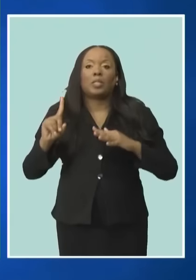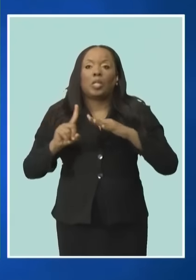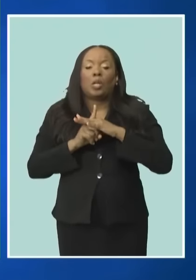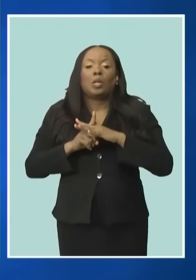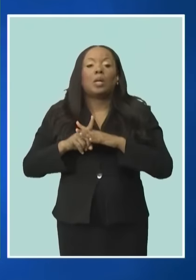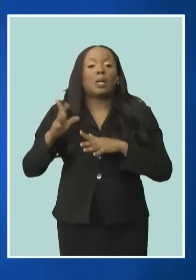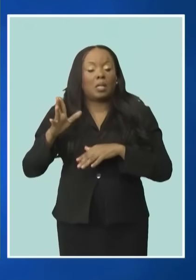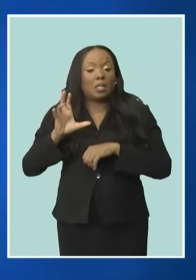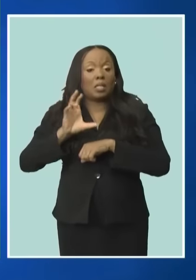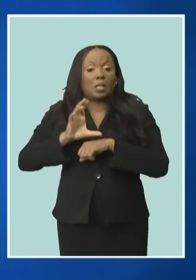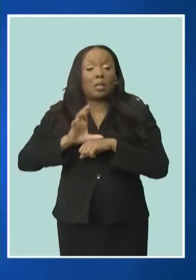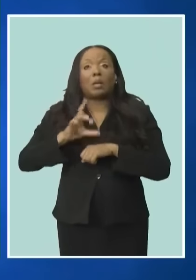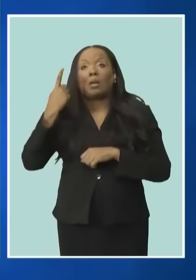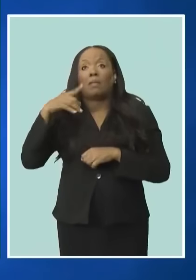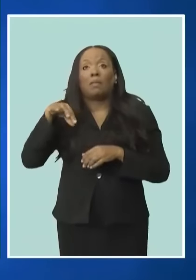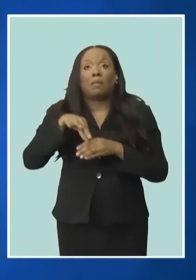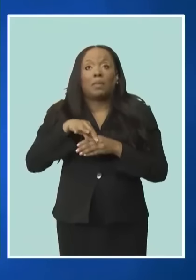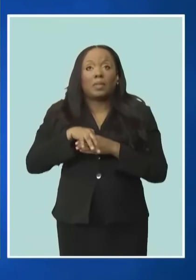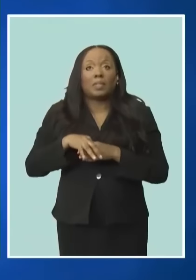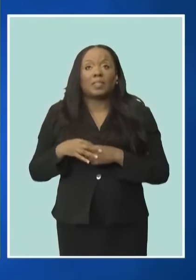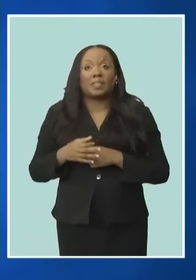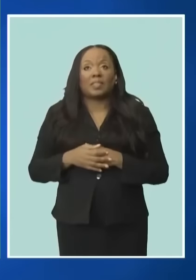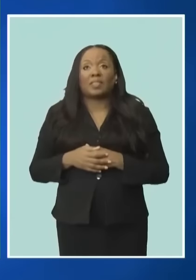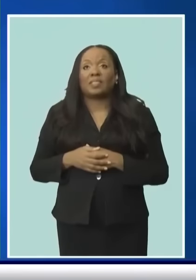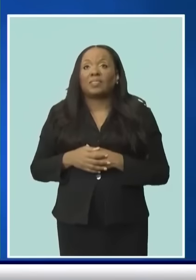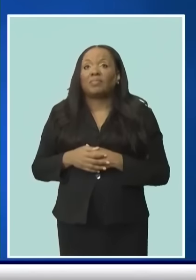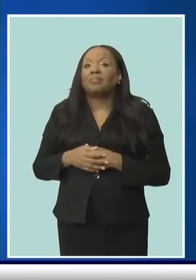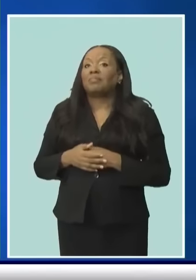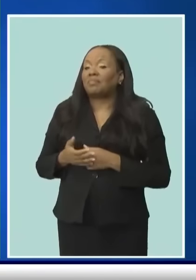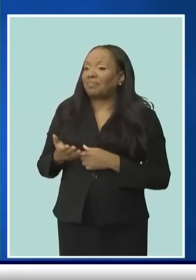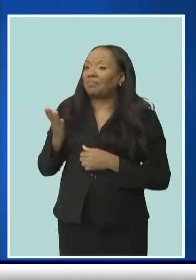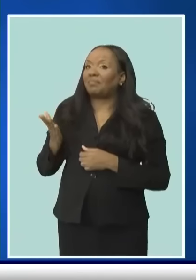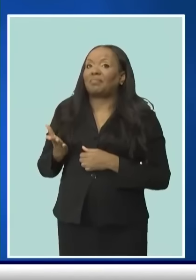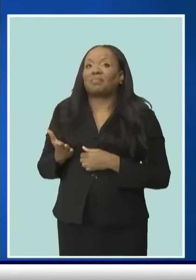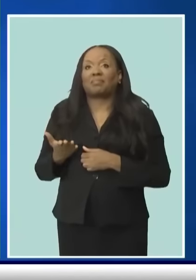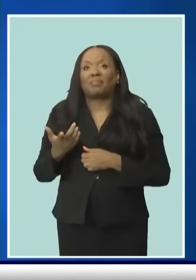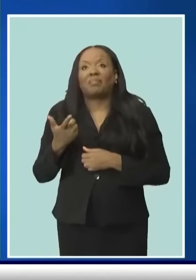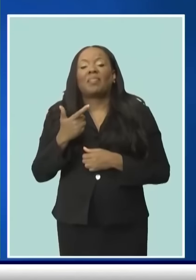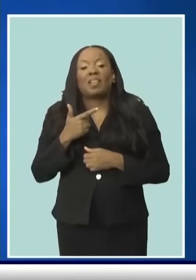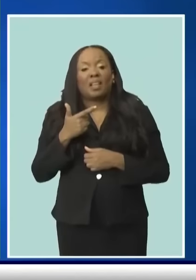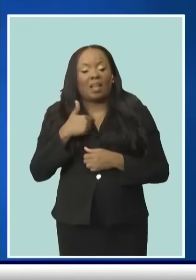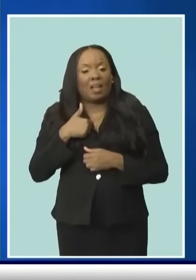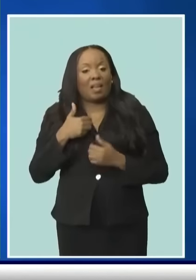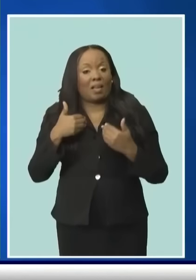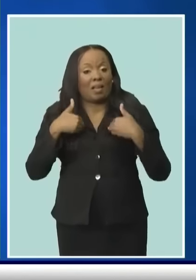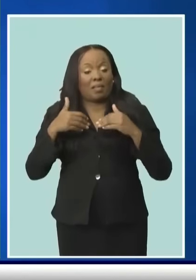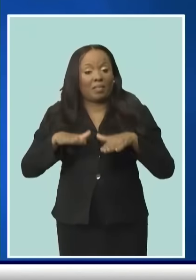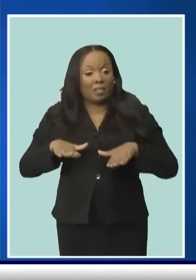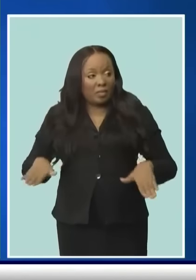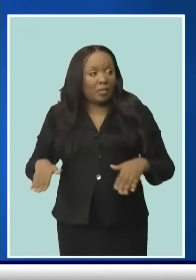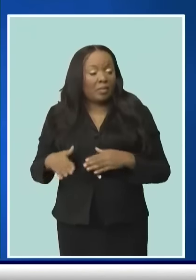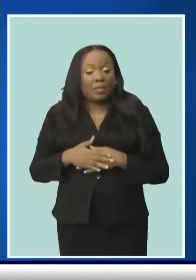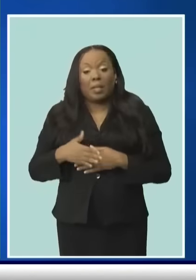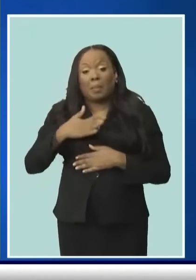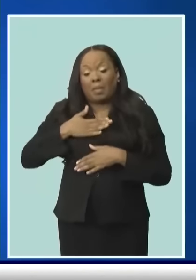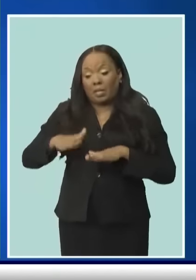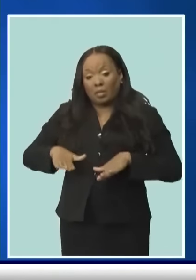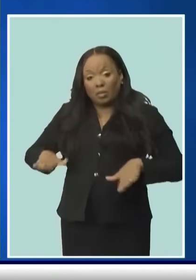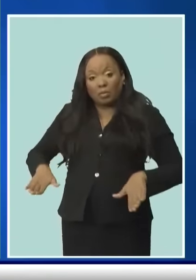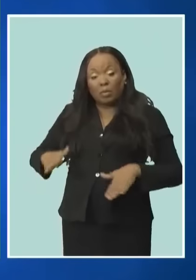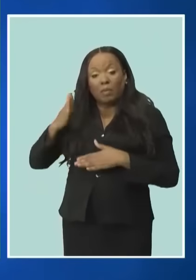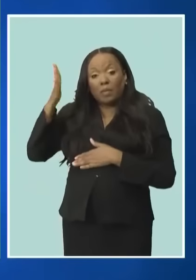St. Albans Anglican Church to cast her vote. Having children and knowing that their future depends on what we do here today is